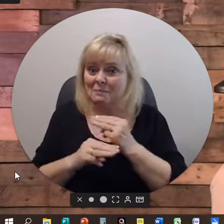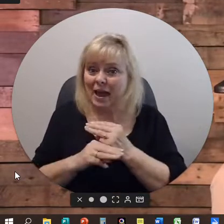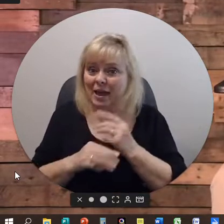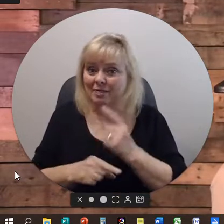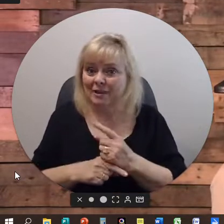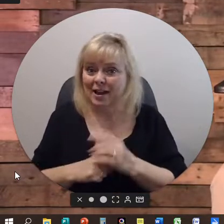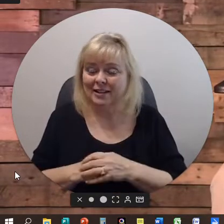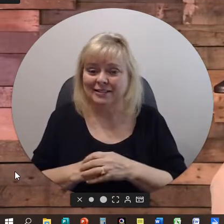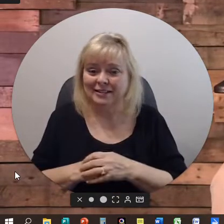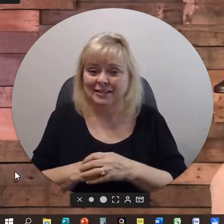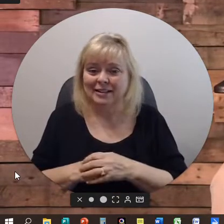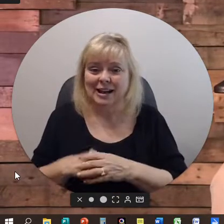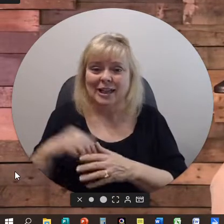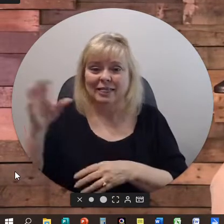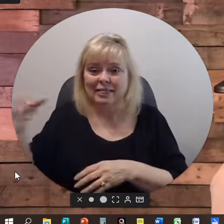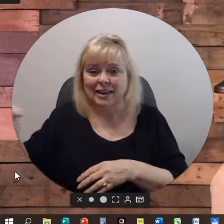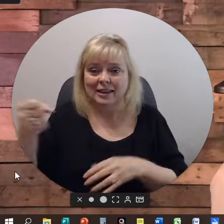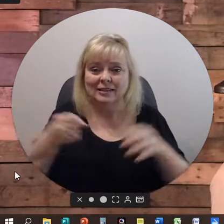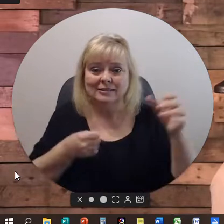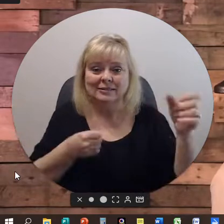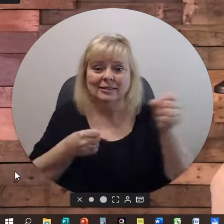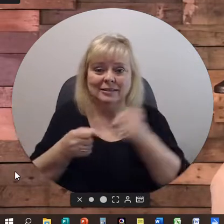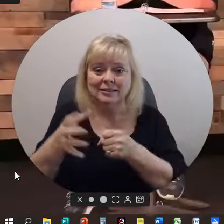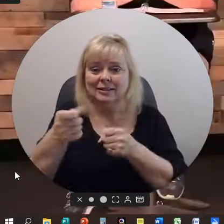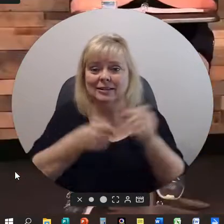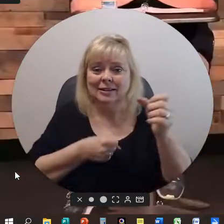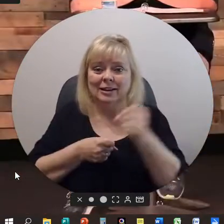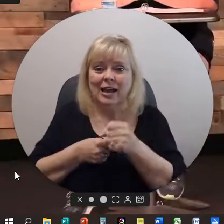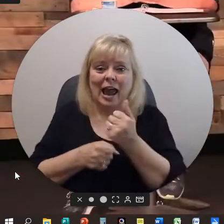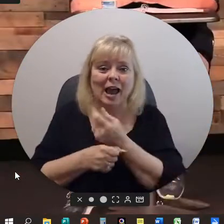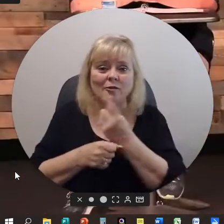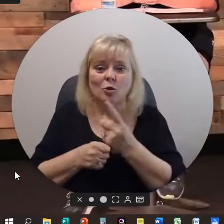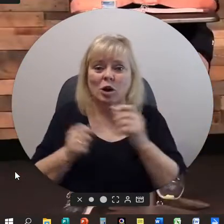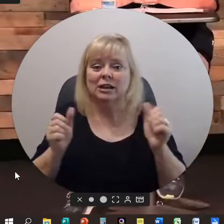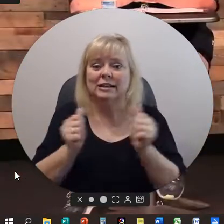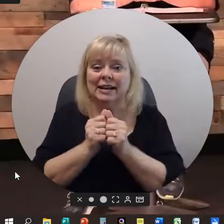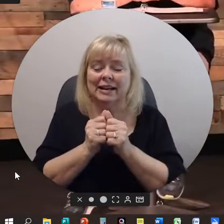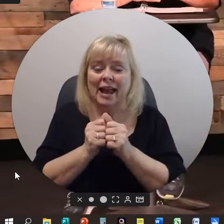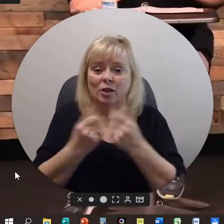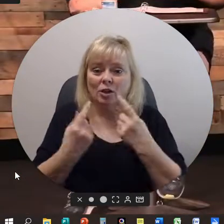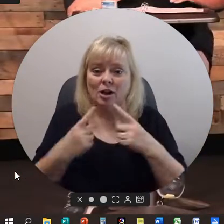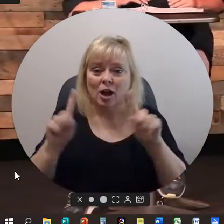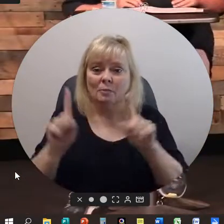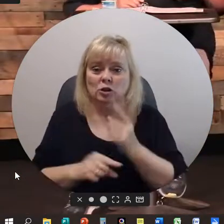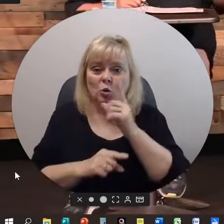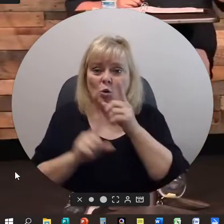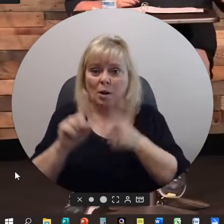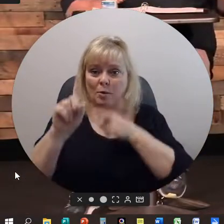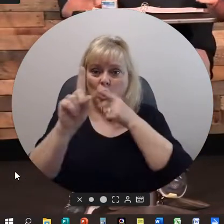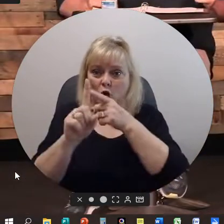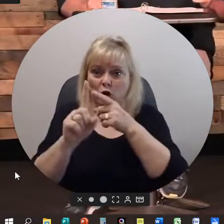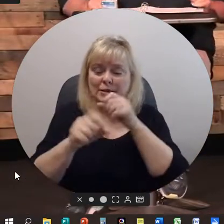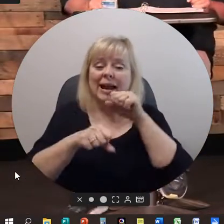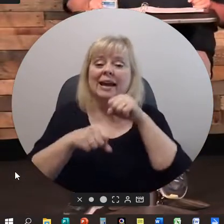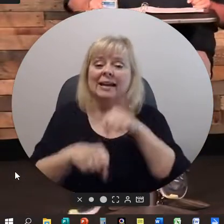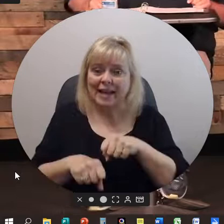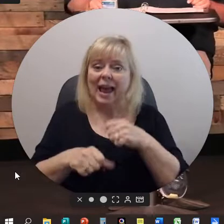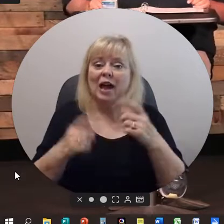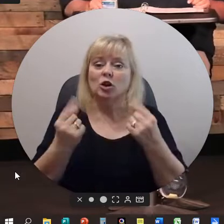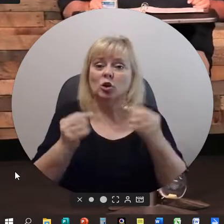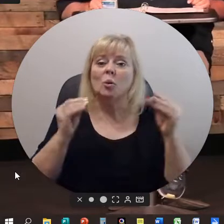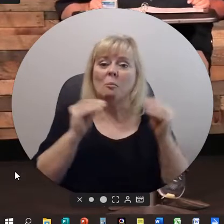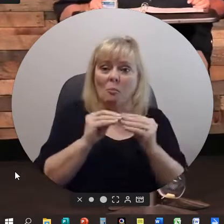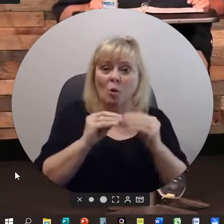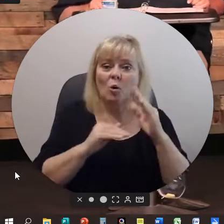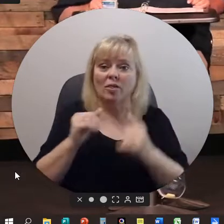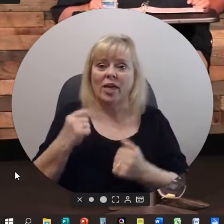several individuals for common purpose can create something that the activity of just one individual working alone